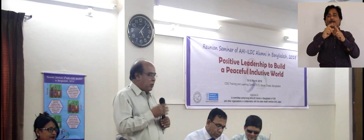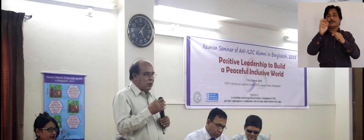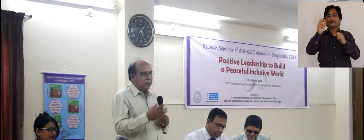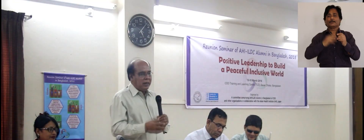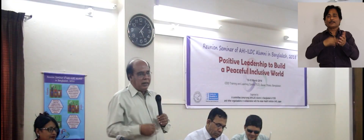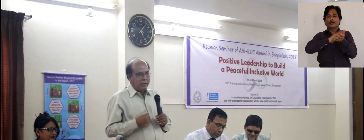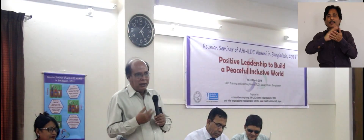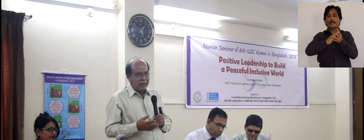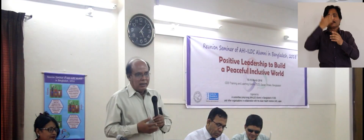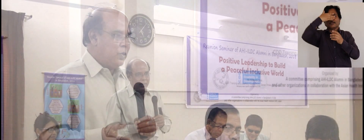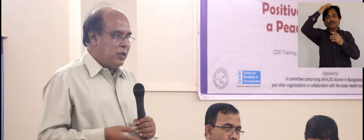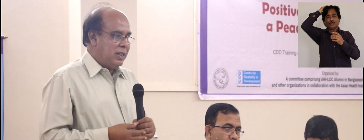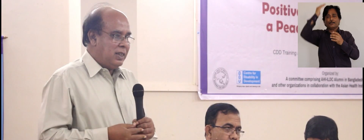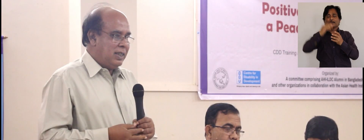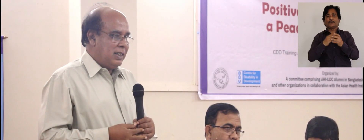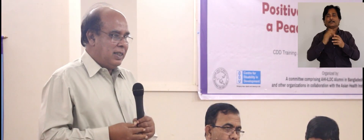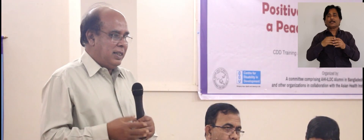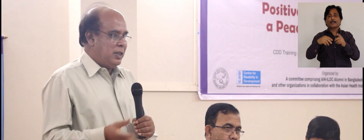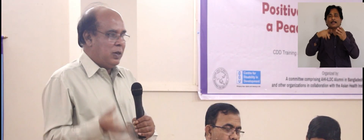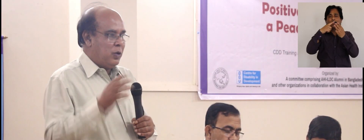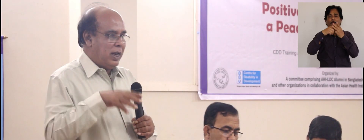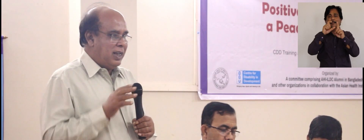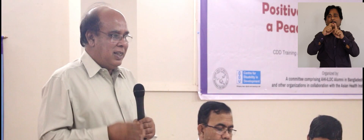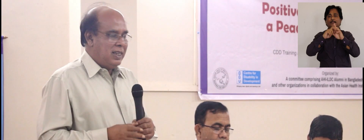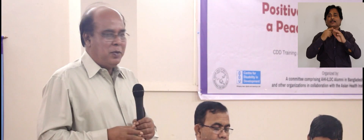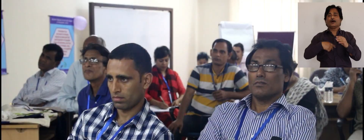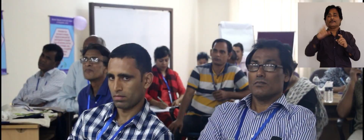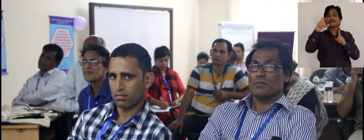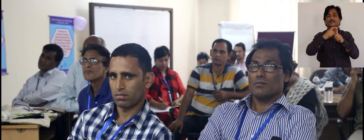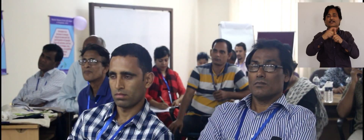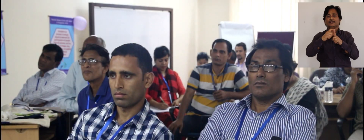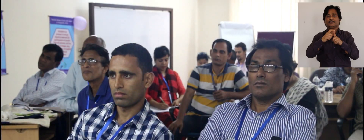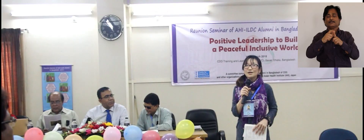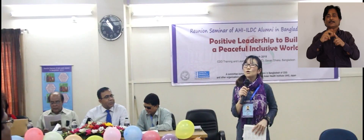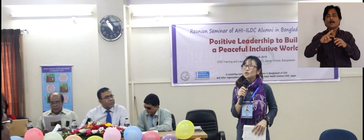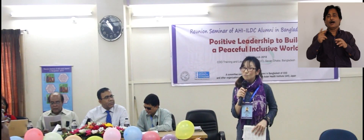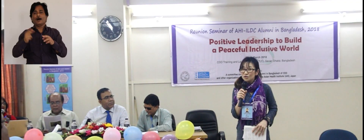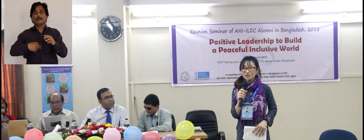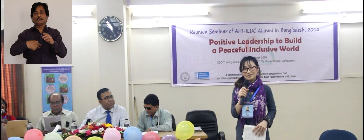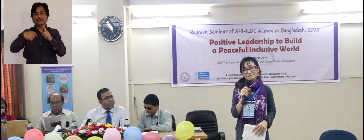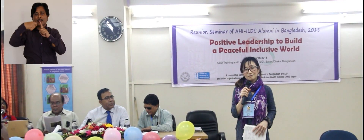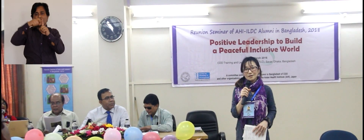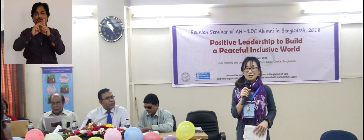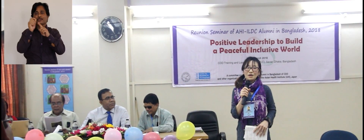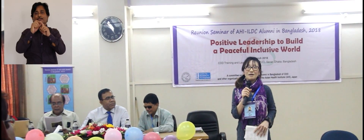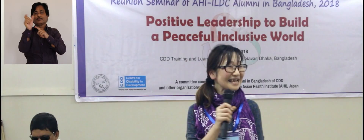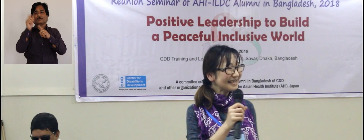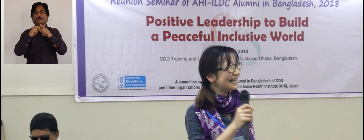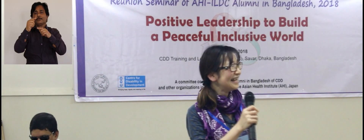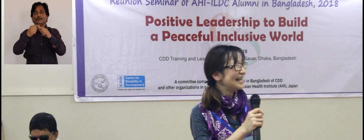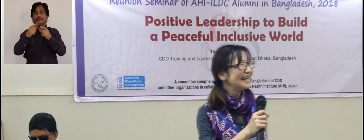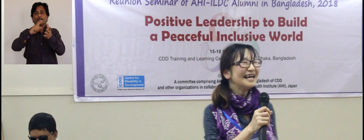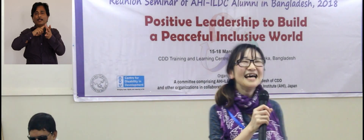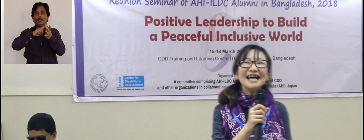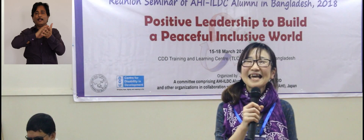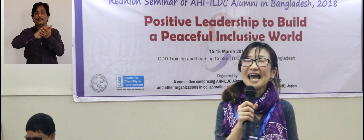Mr. A.H.M. Noman Khan, Executive Director of CDD, and Ms. Kyoko Shimizu, representative